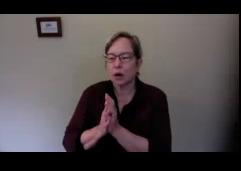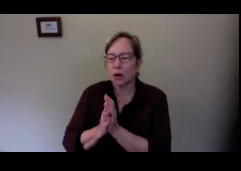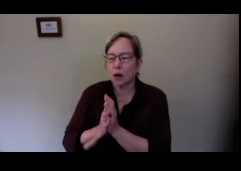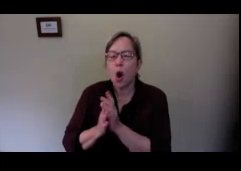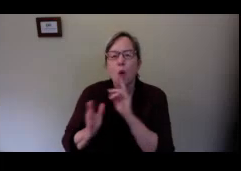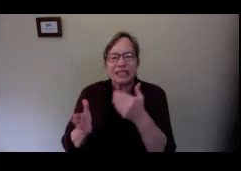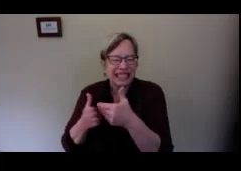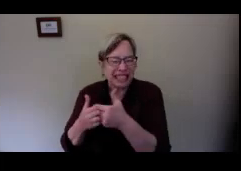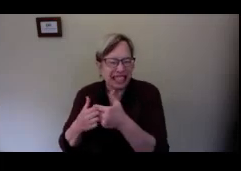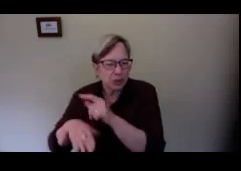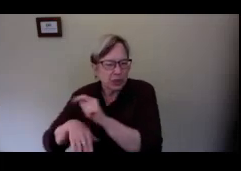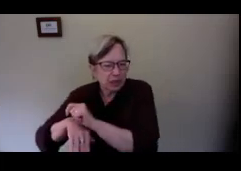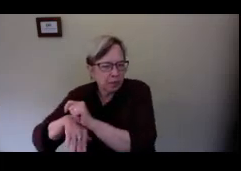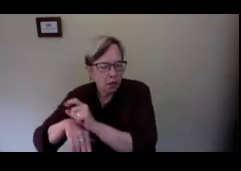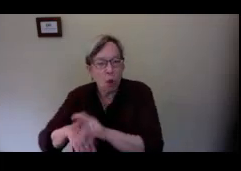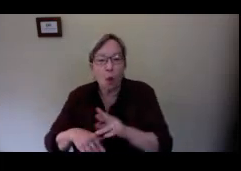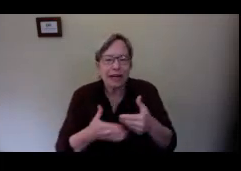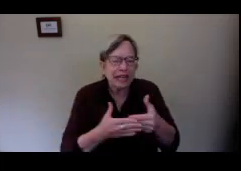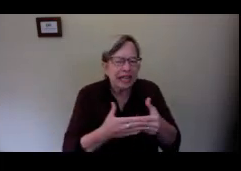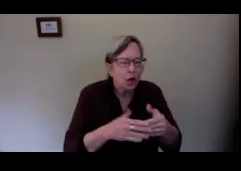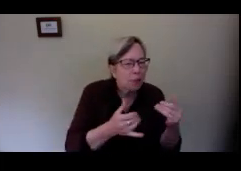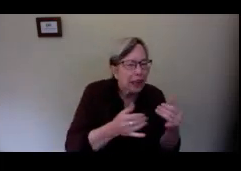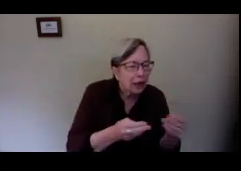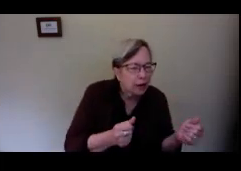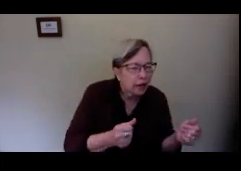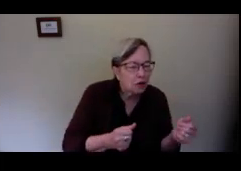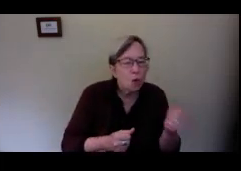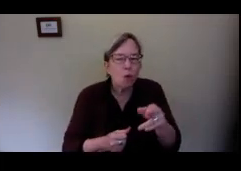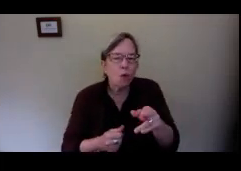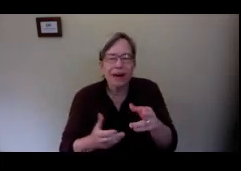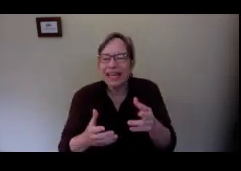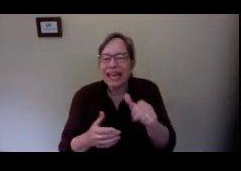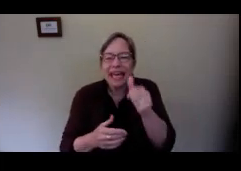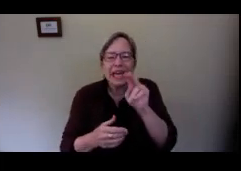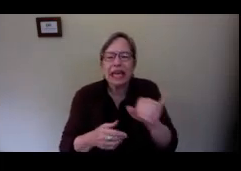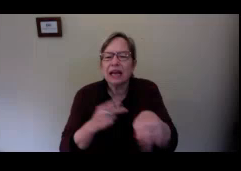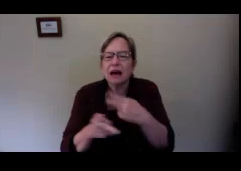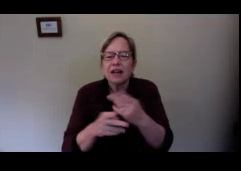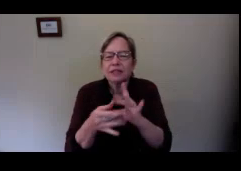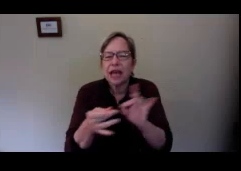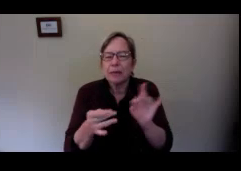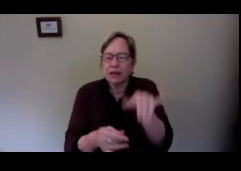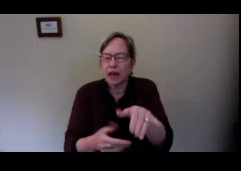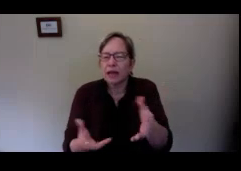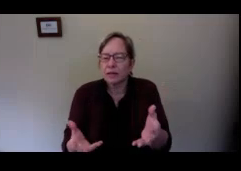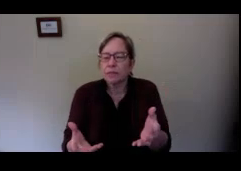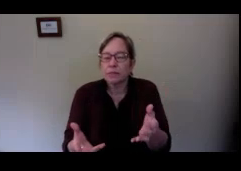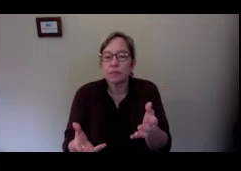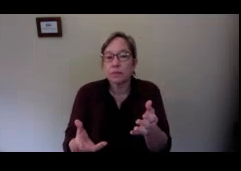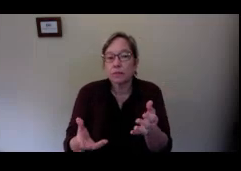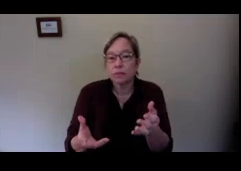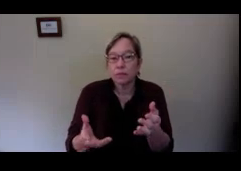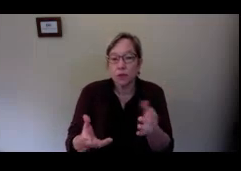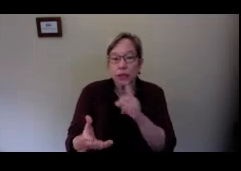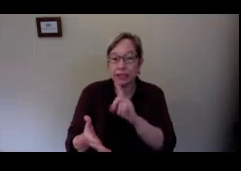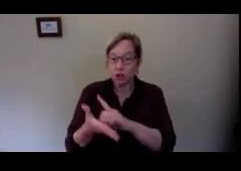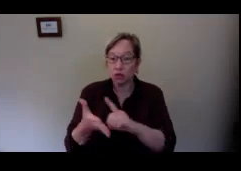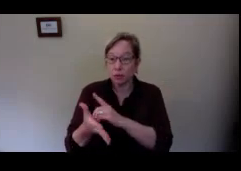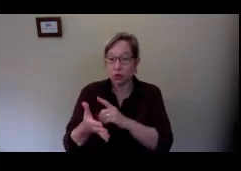or it's near a playground or making any kind of statement like that could be considered a